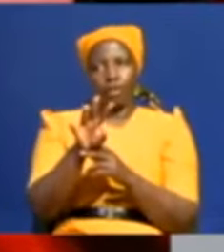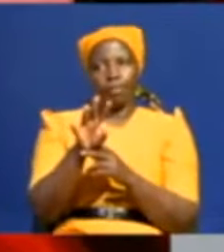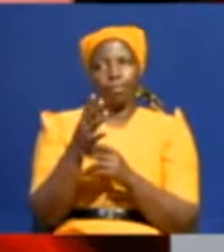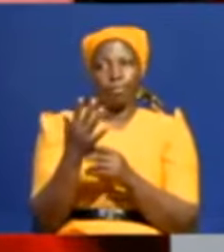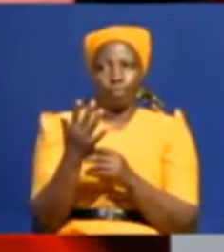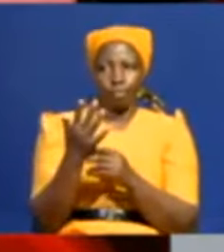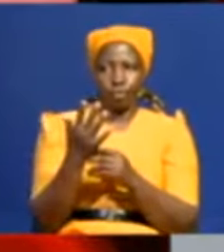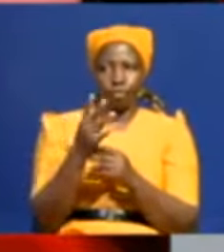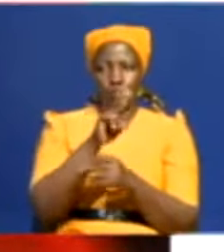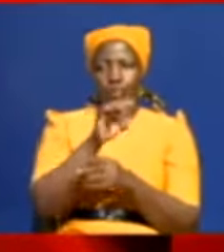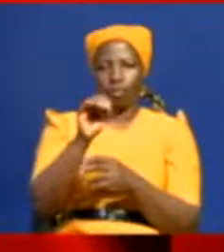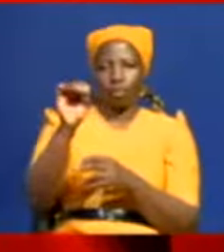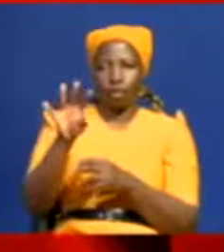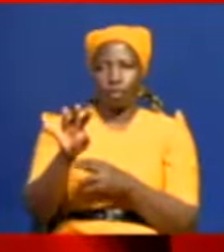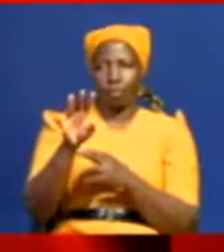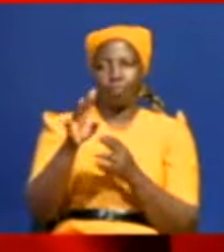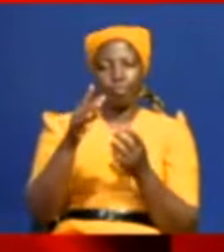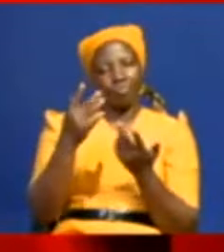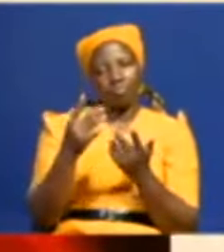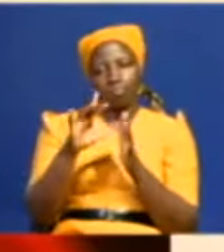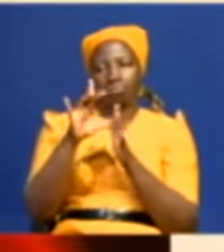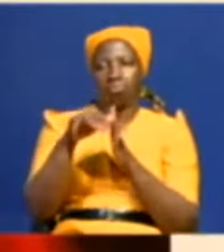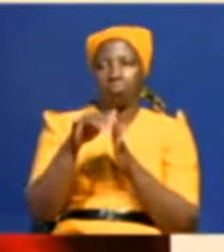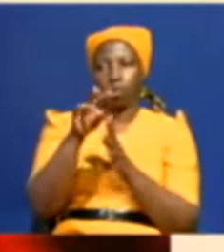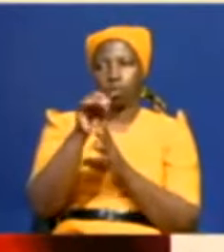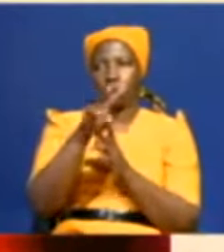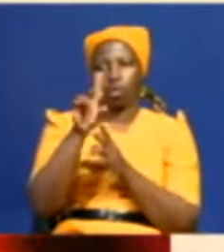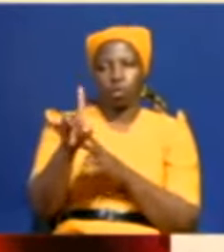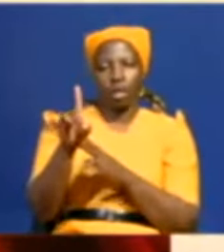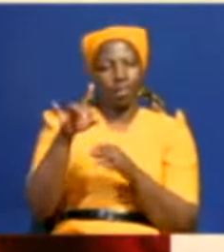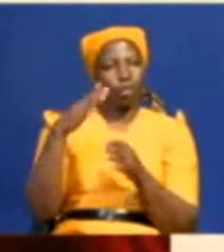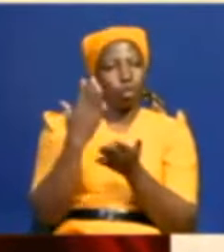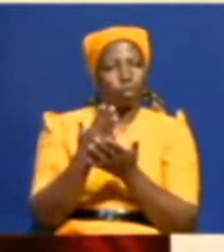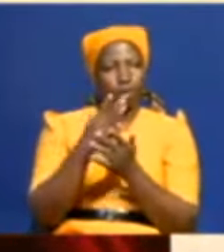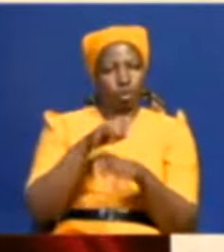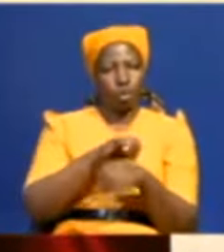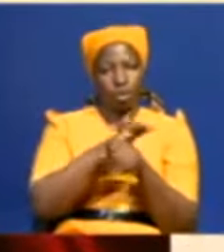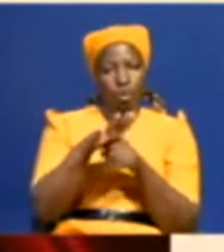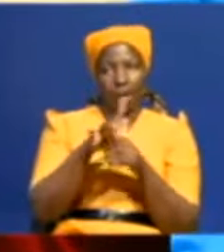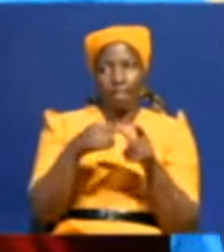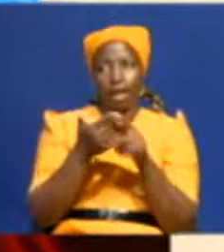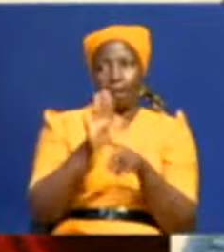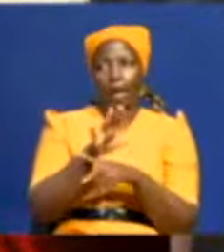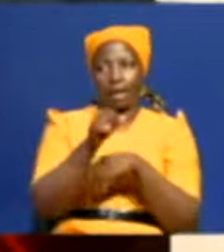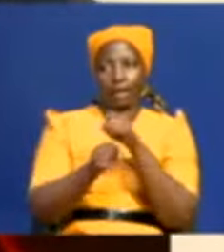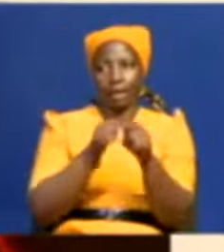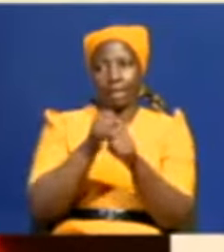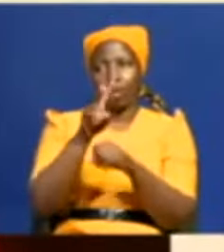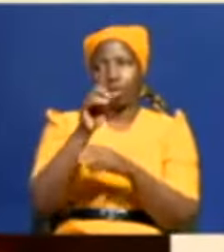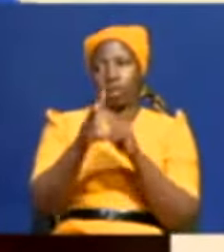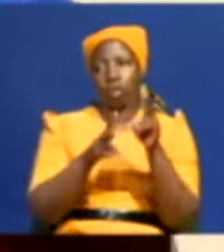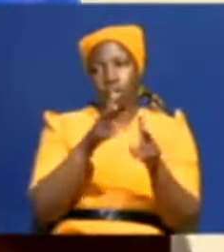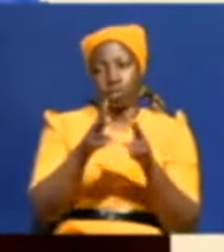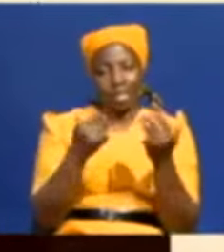is 2020 and 2021 during the coronavirus period. But then it resumed again in 2022, and now it continues. And